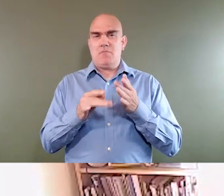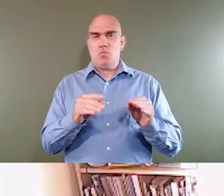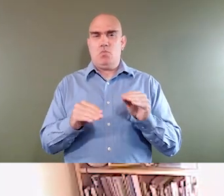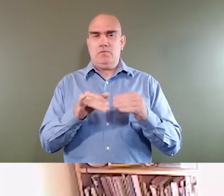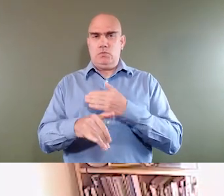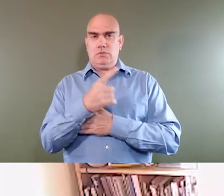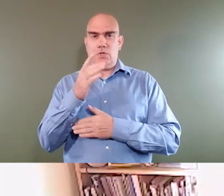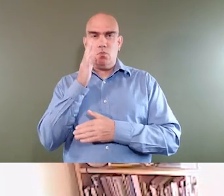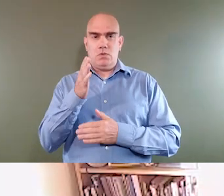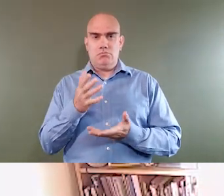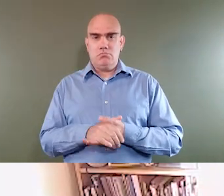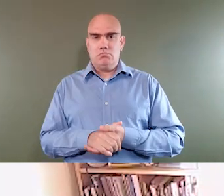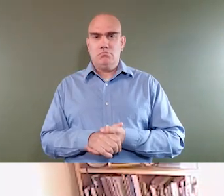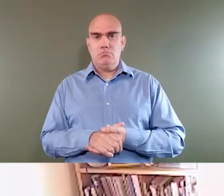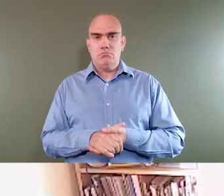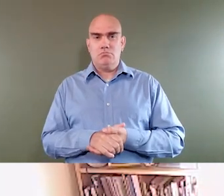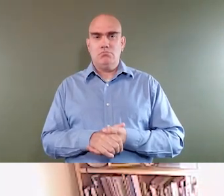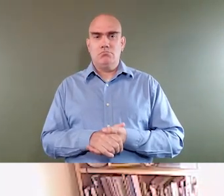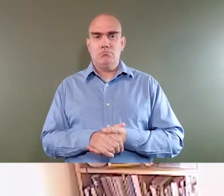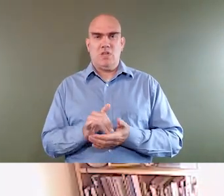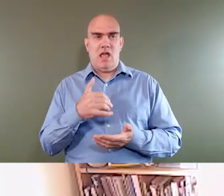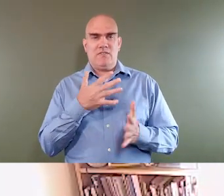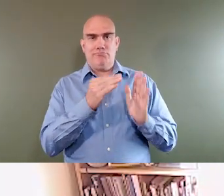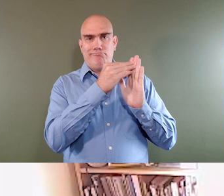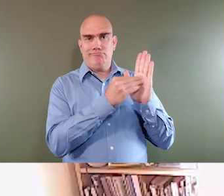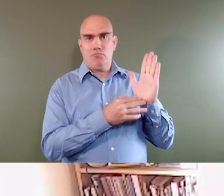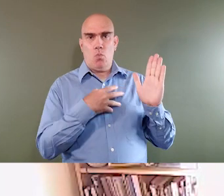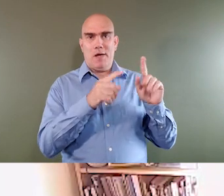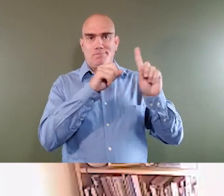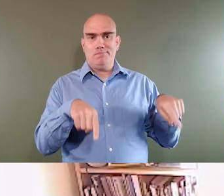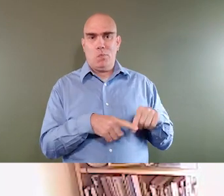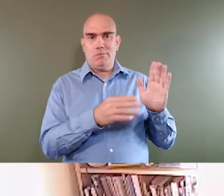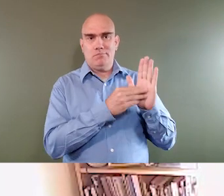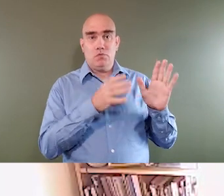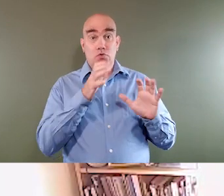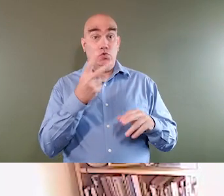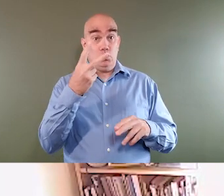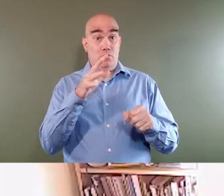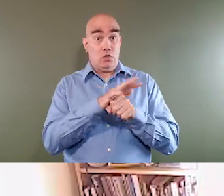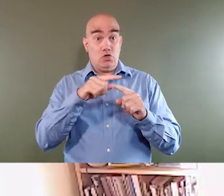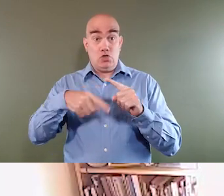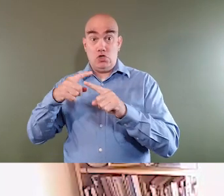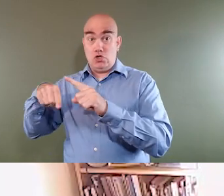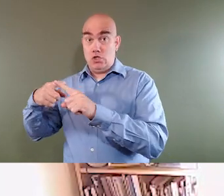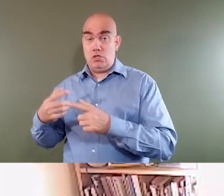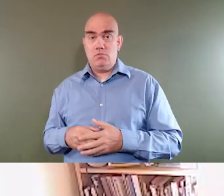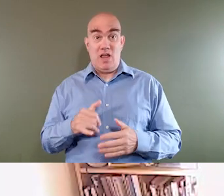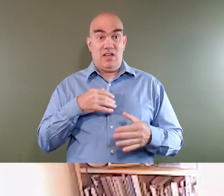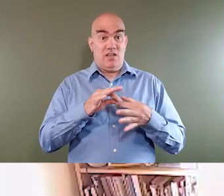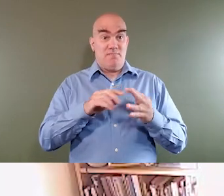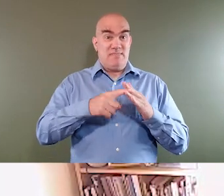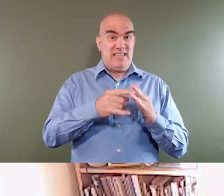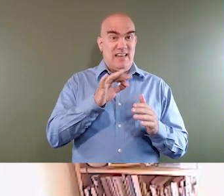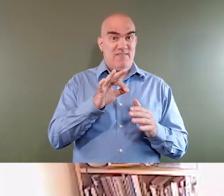these movements today that I've got on the whiteboard here. We're gonna do 2 circuits, like I was saying in the beginning of class. That first circuit